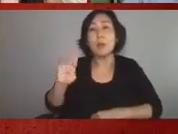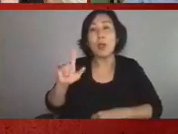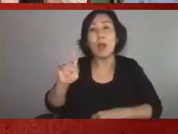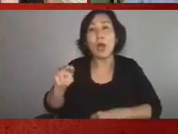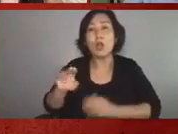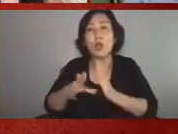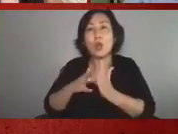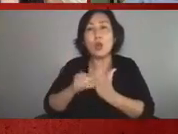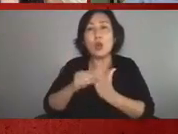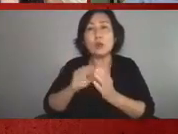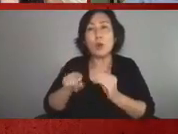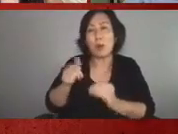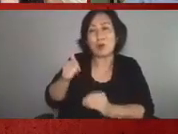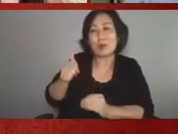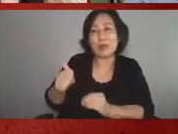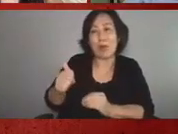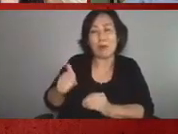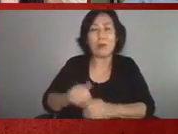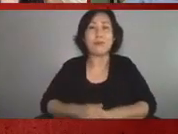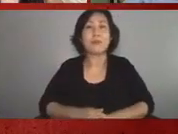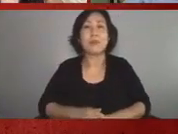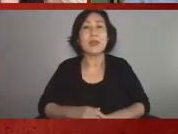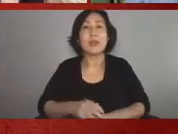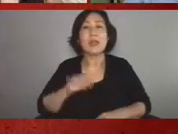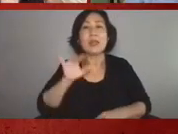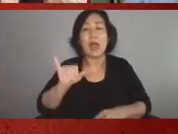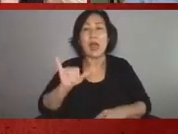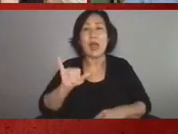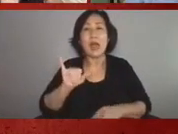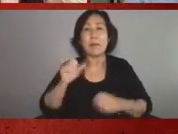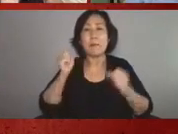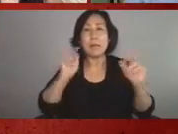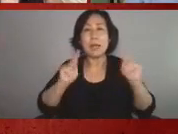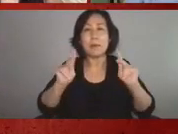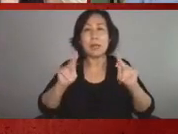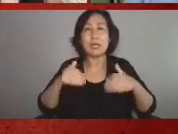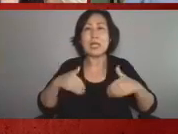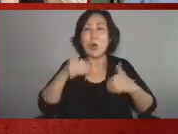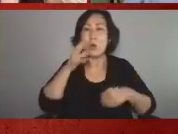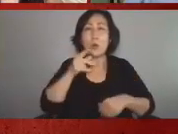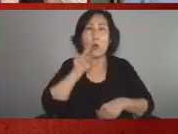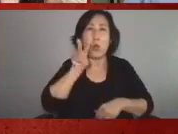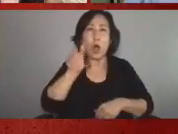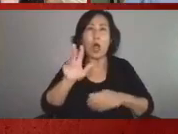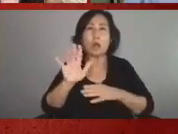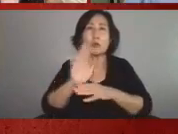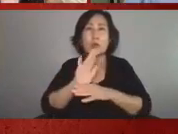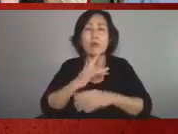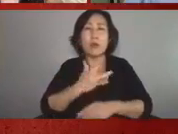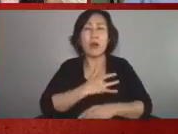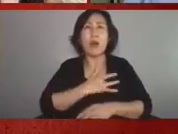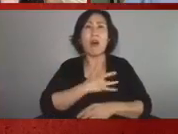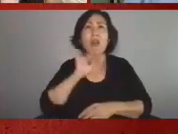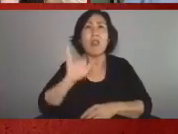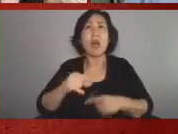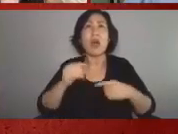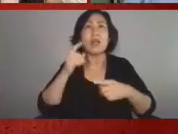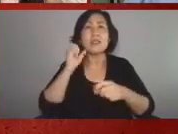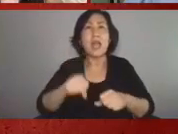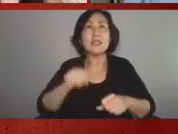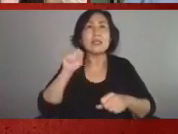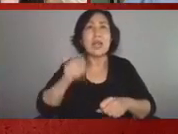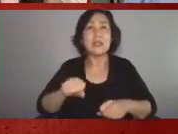who she is. And it's something that resonates with so many young women, that on Halloween, and I'm sure